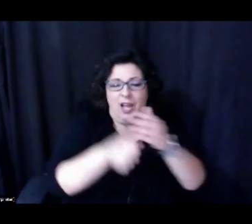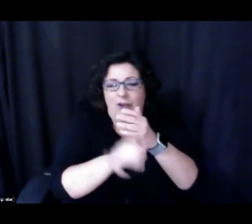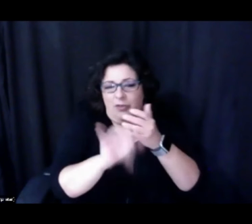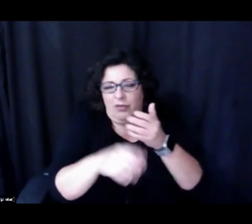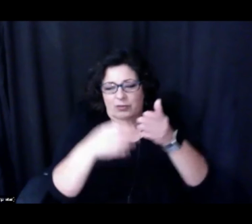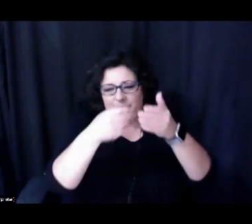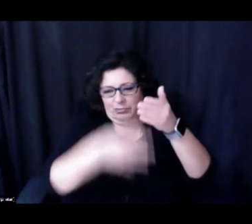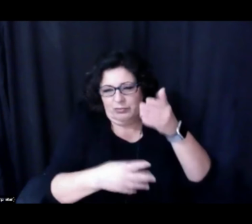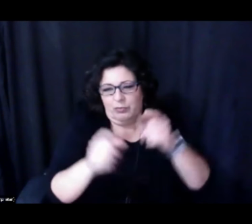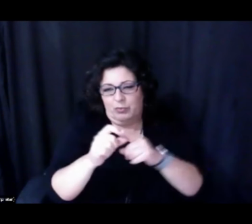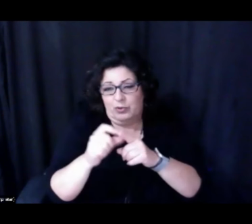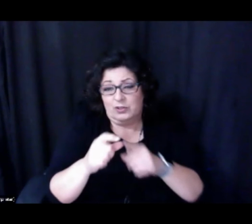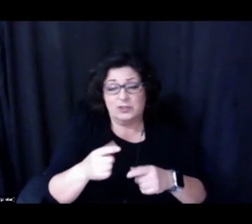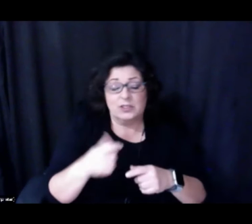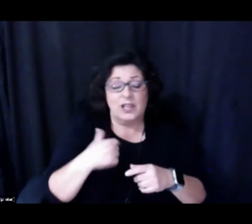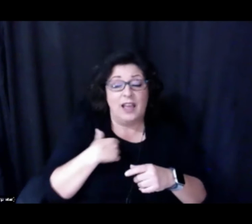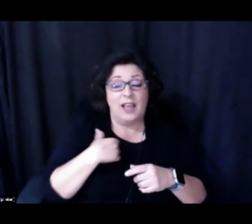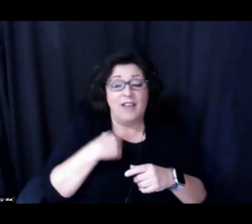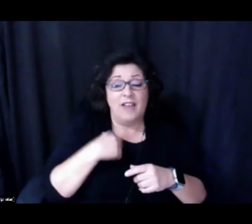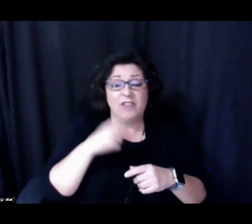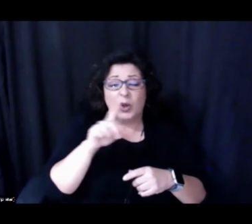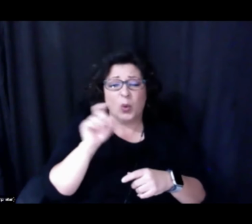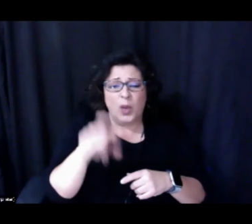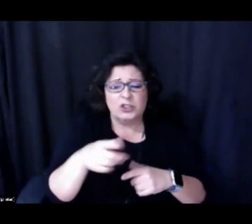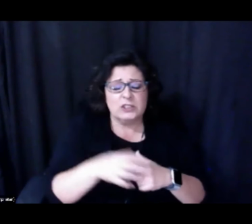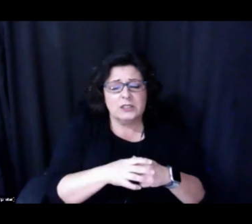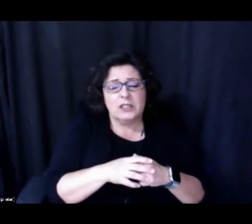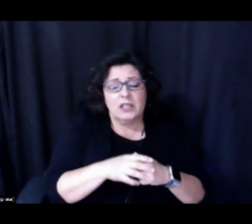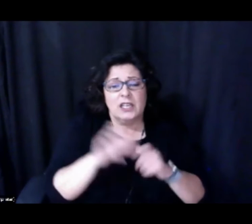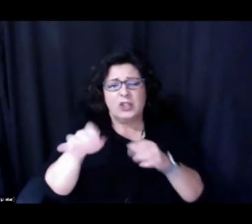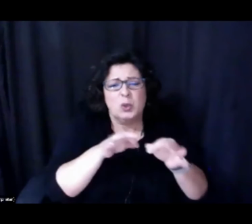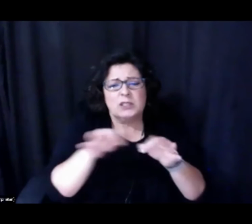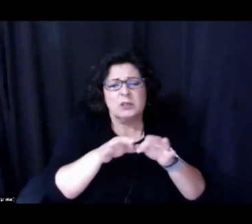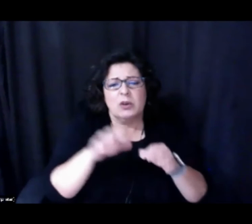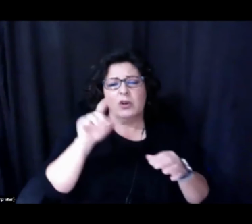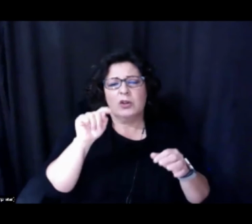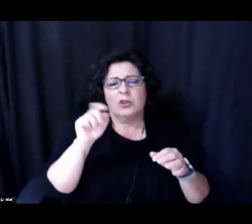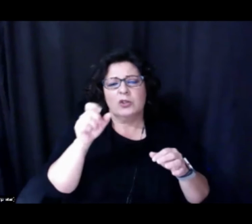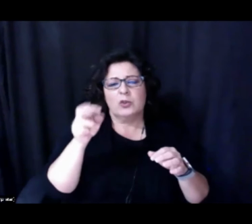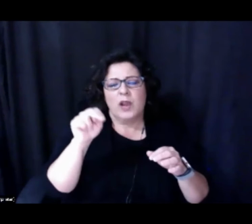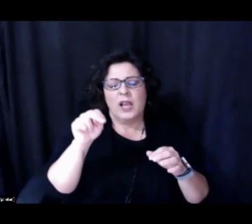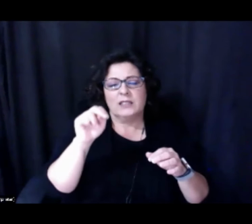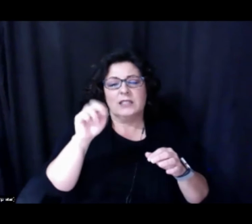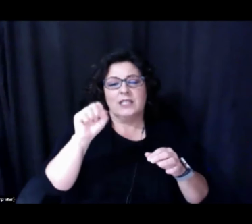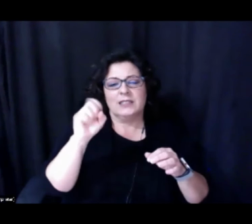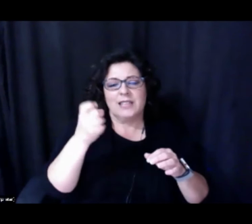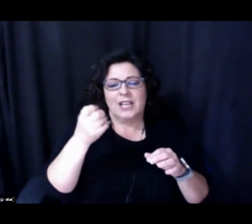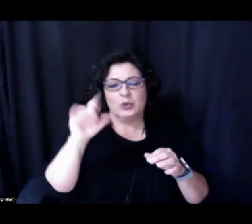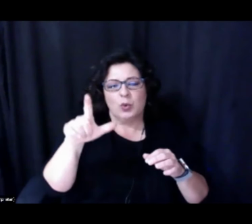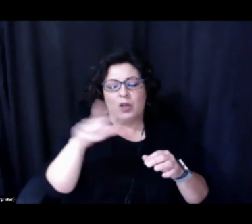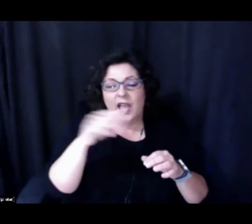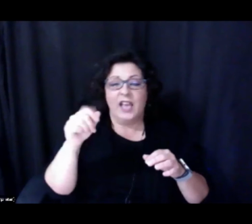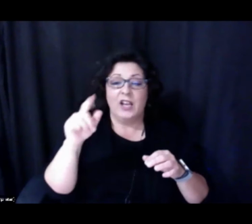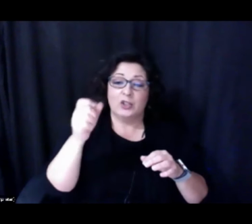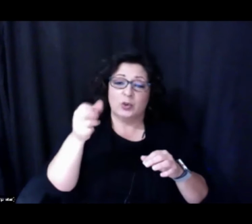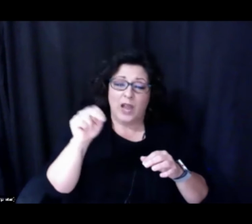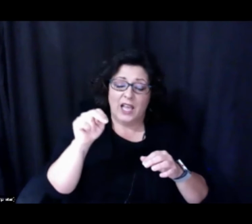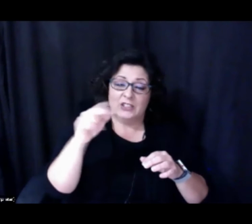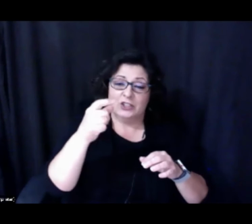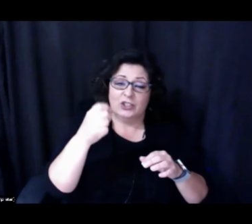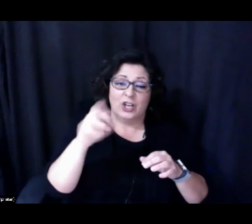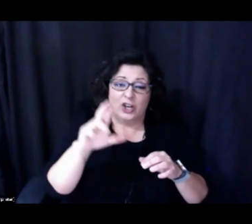Okay, I see a question in the chat. Can you explain transsexual, transgender? Yeah, so